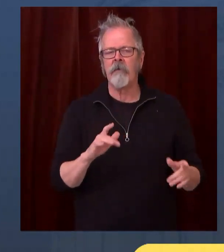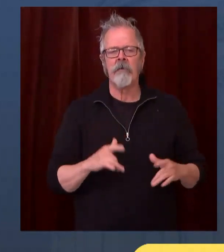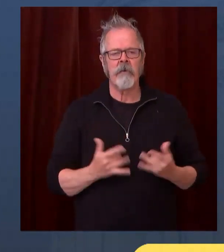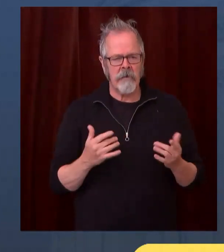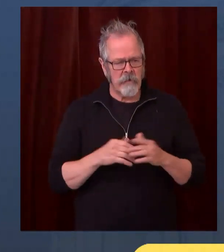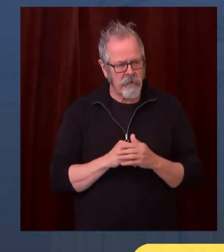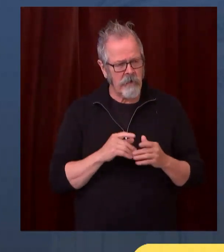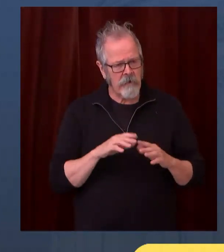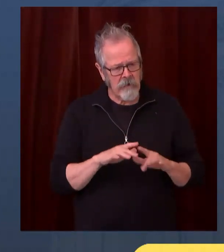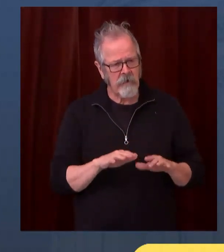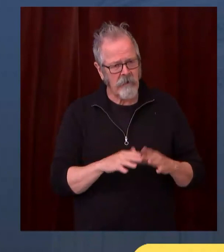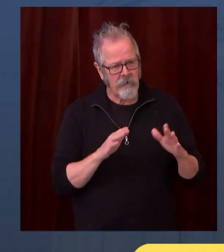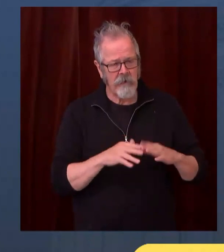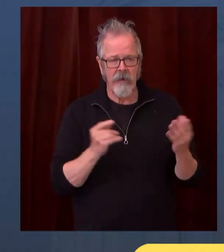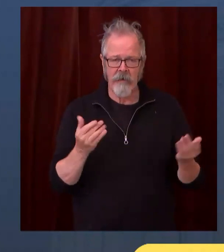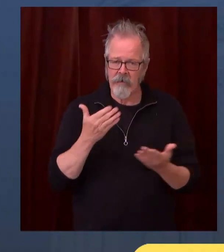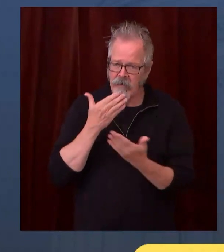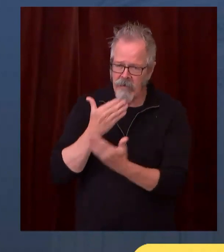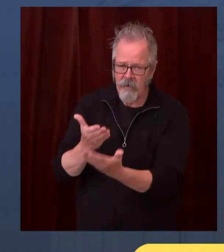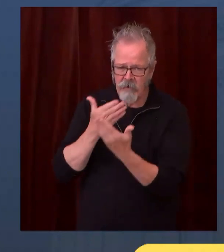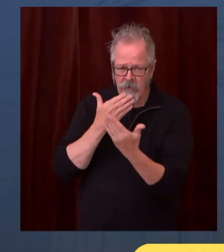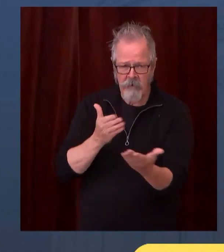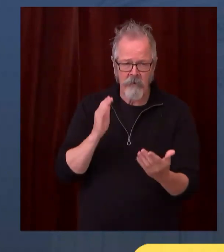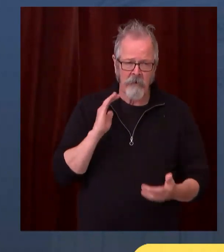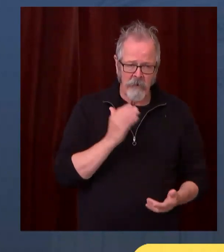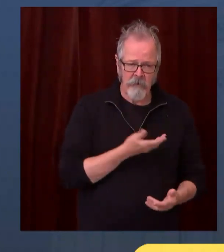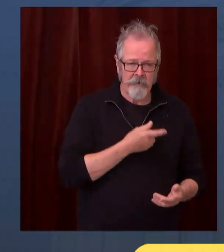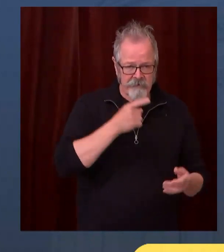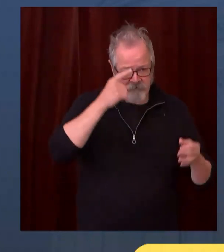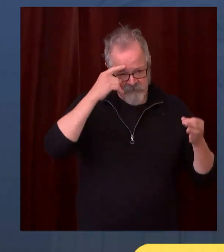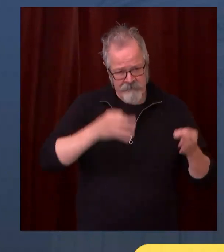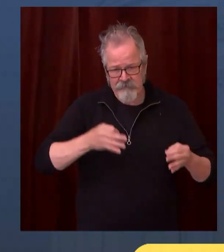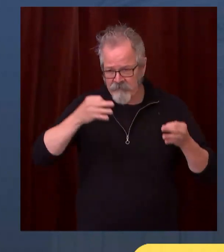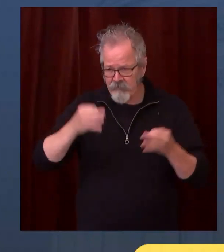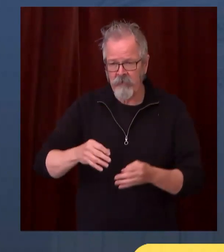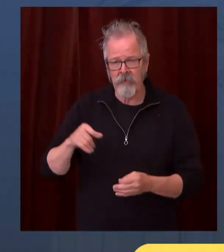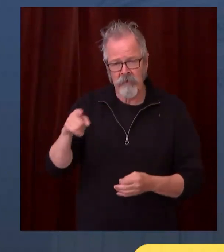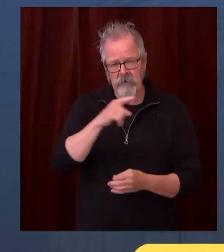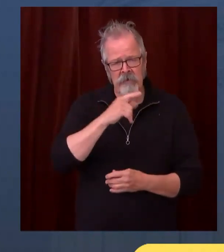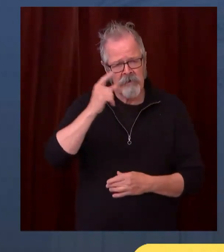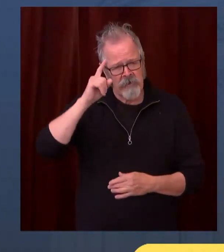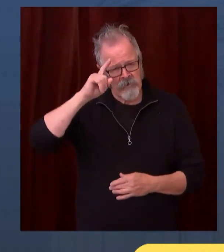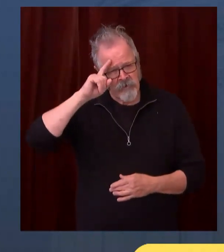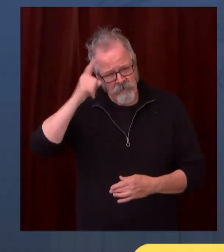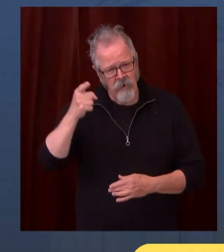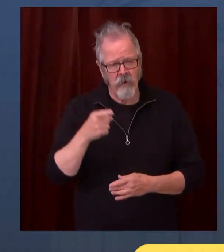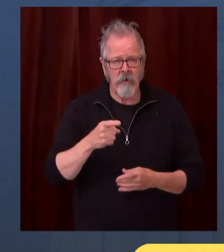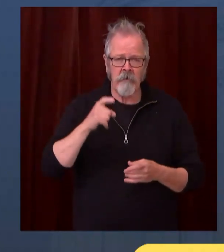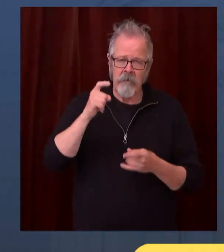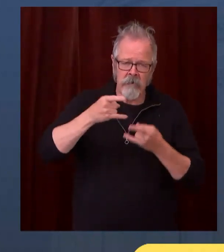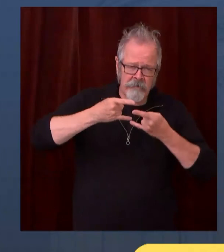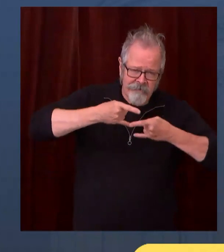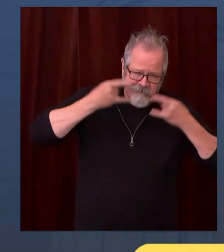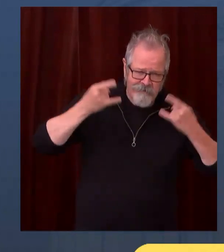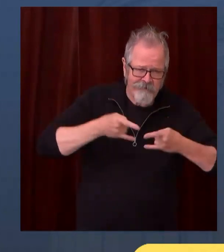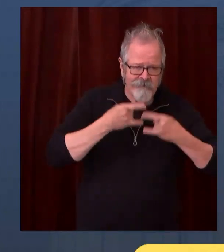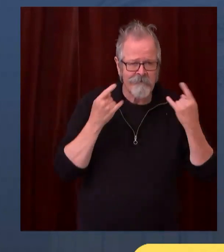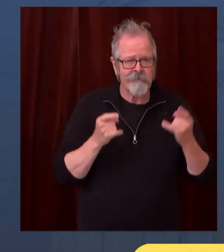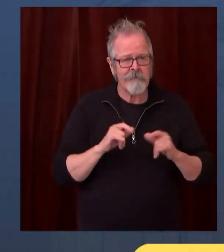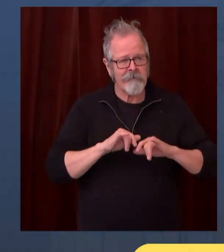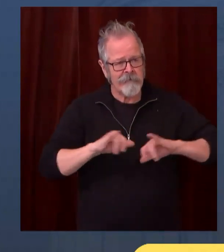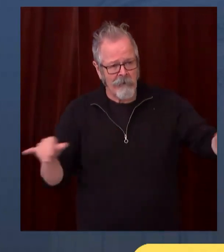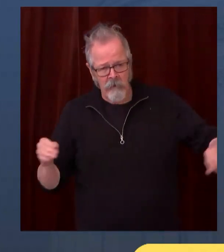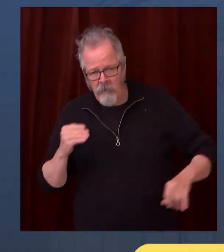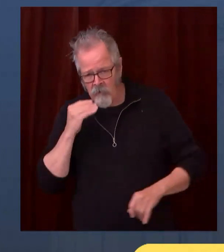state. We are masking up. We have made early decisions to try to keep this curve down. And our joint